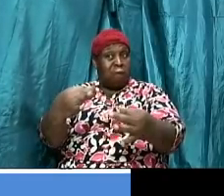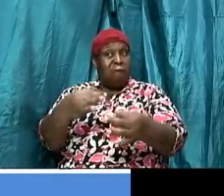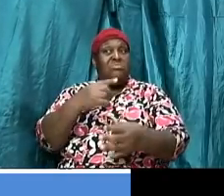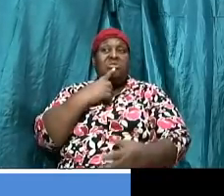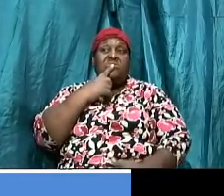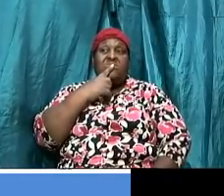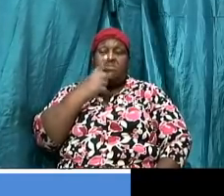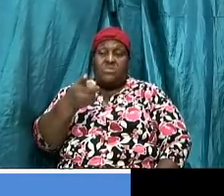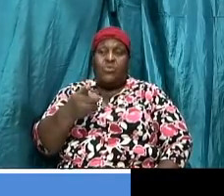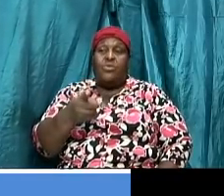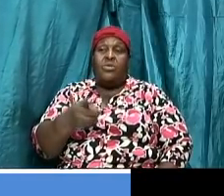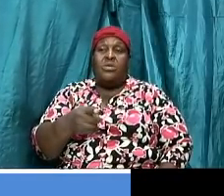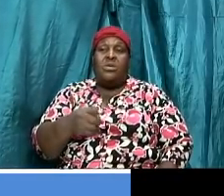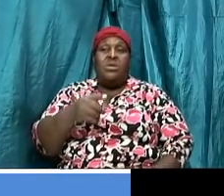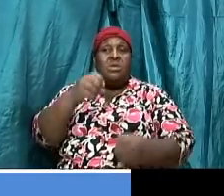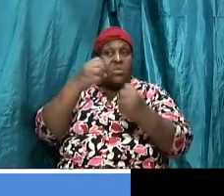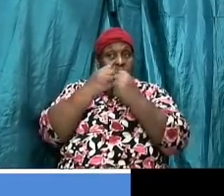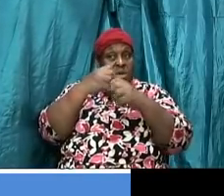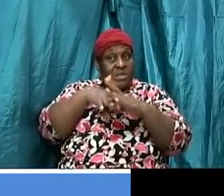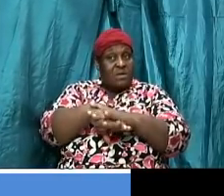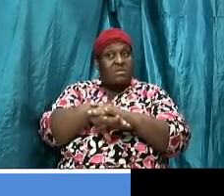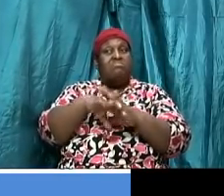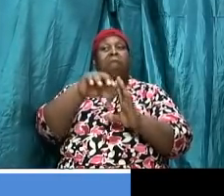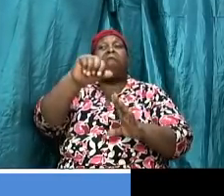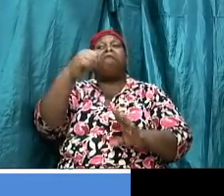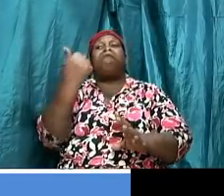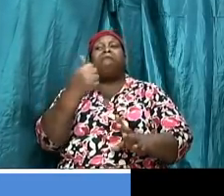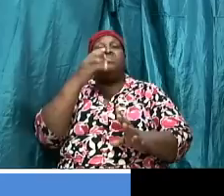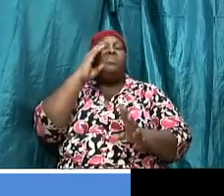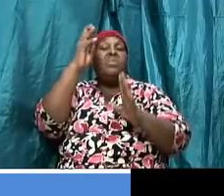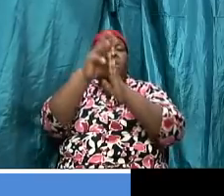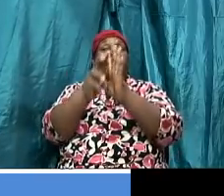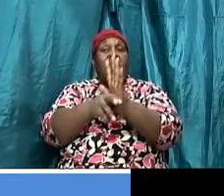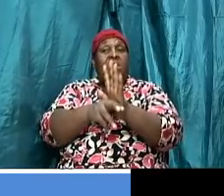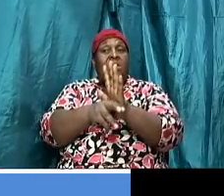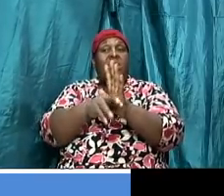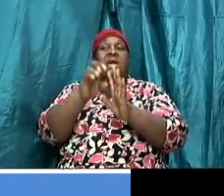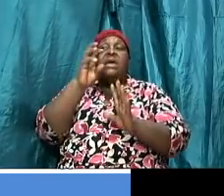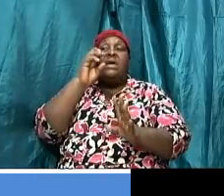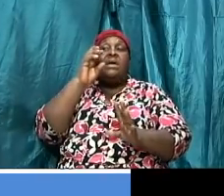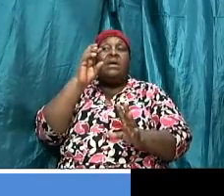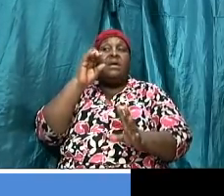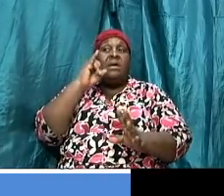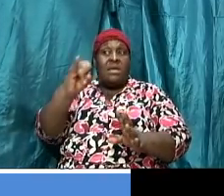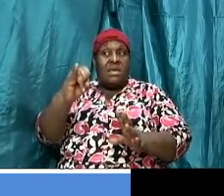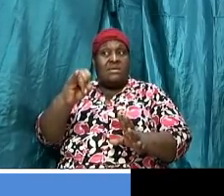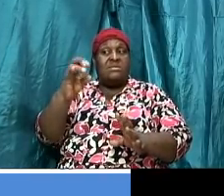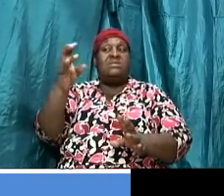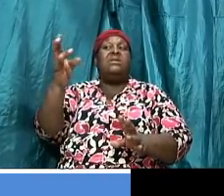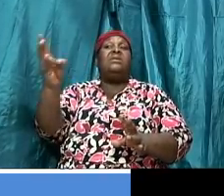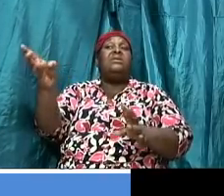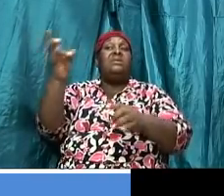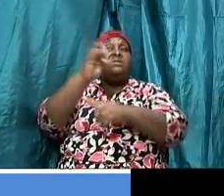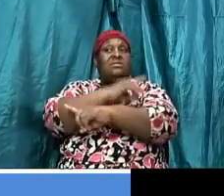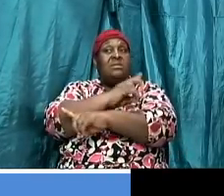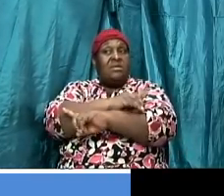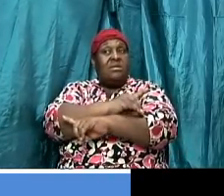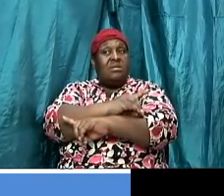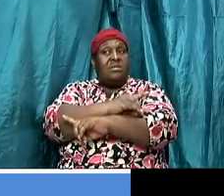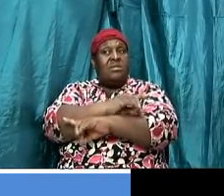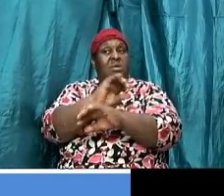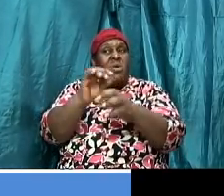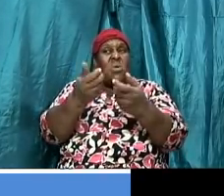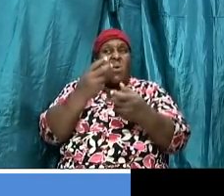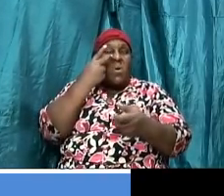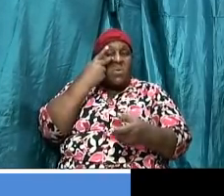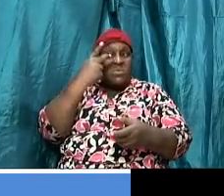Within the Ten Commandments is the Sabbath. So how do we actually see the Sabbath in the Ten